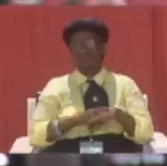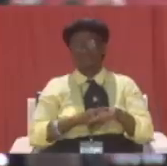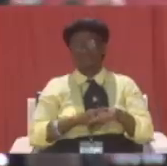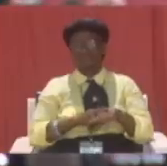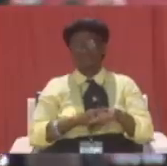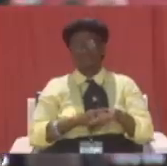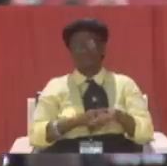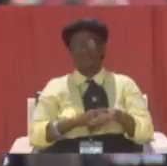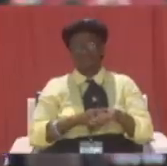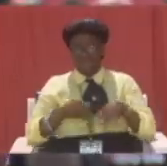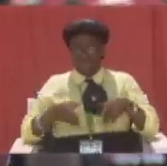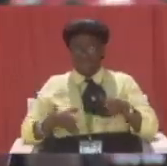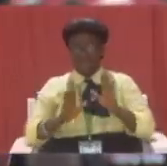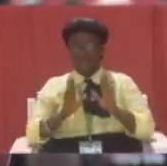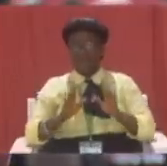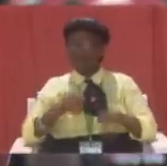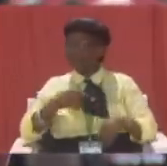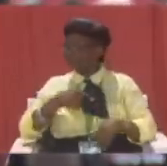Allow me to decree